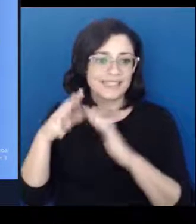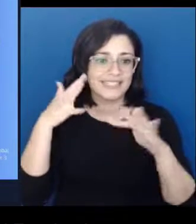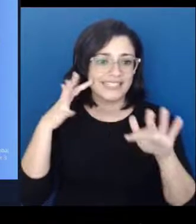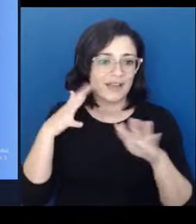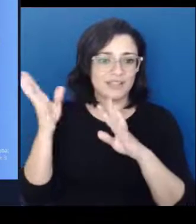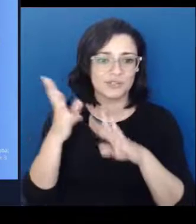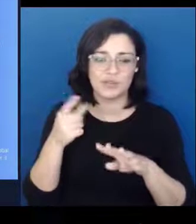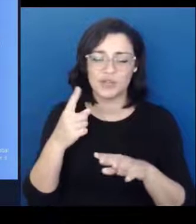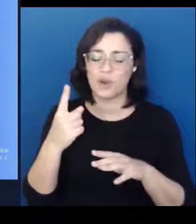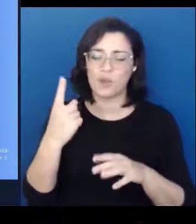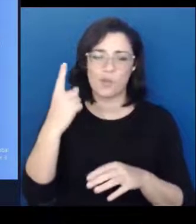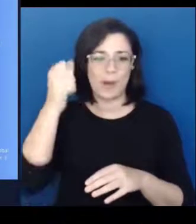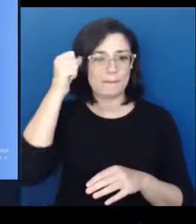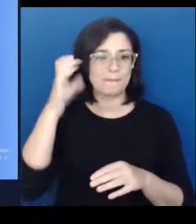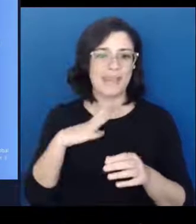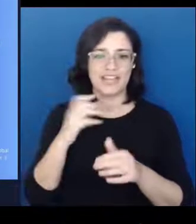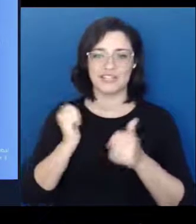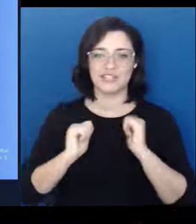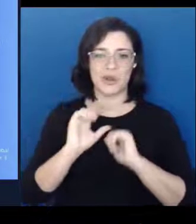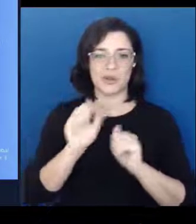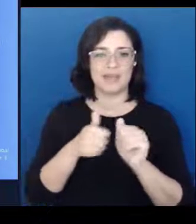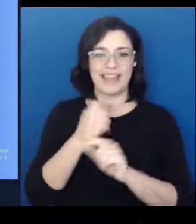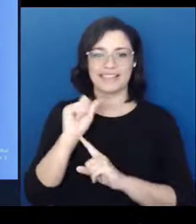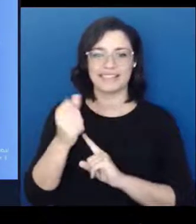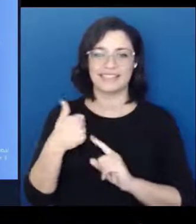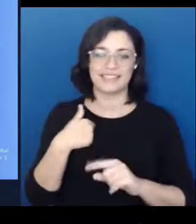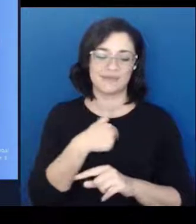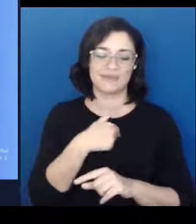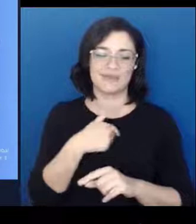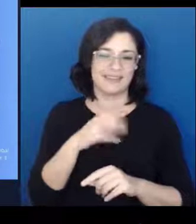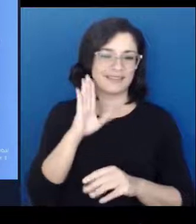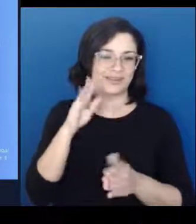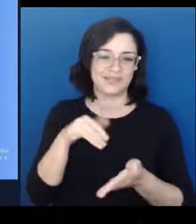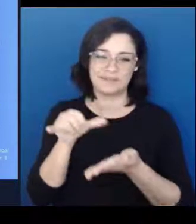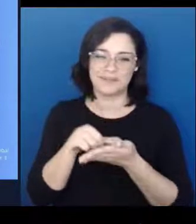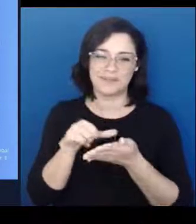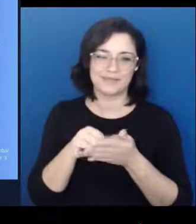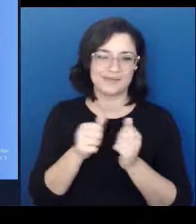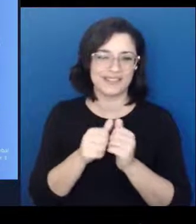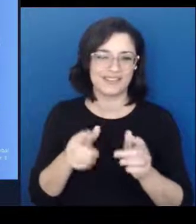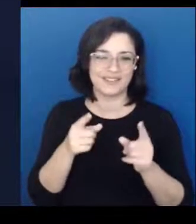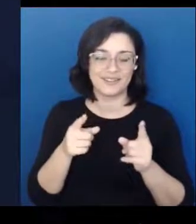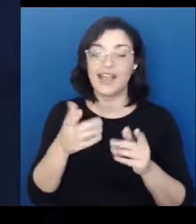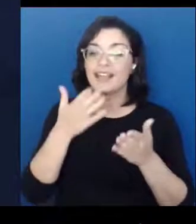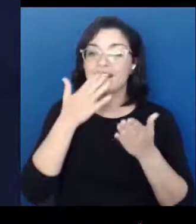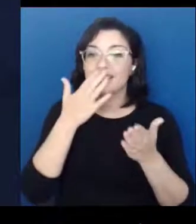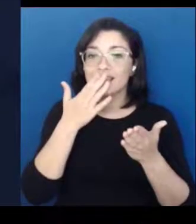this without you. Thank you all for joining. Till we meet again.